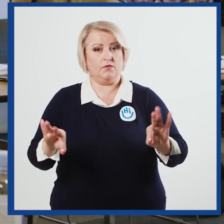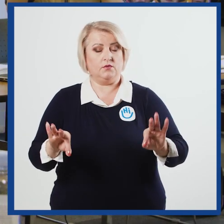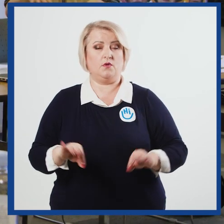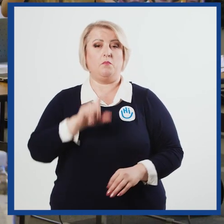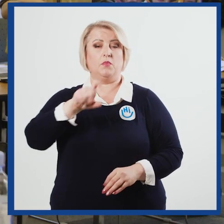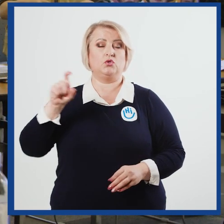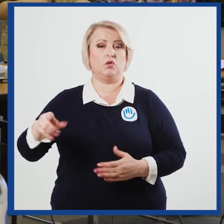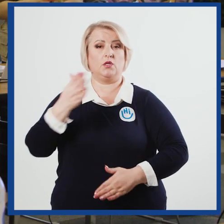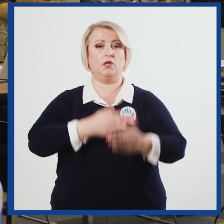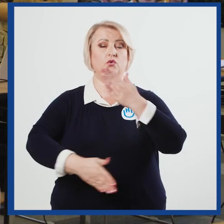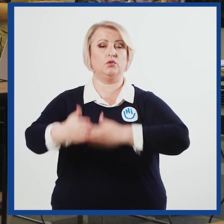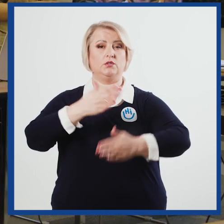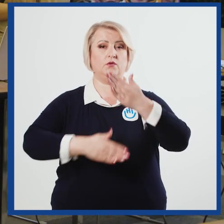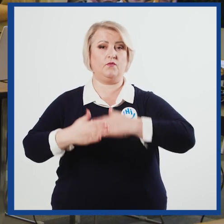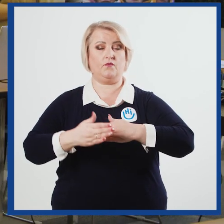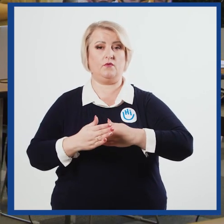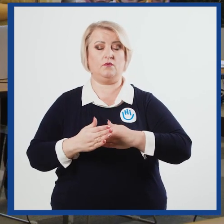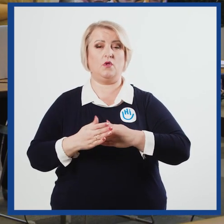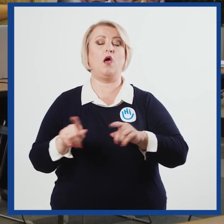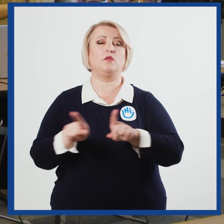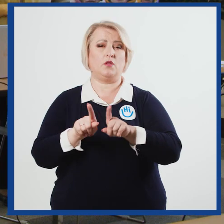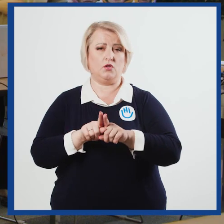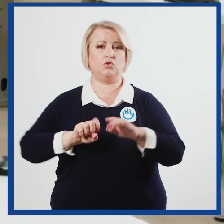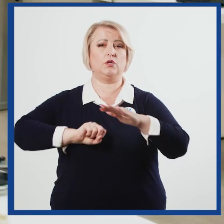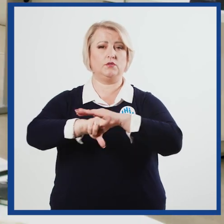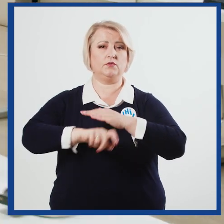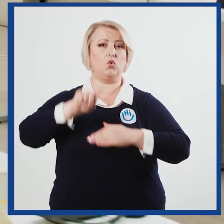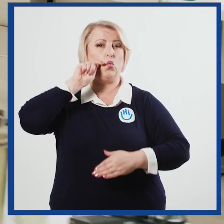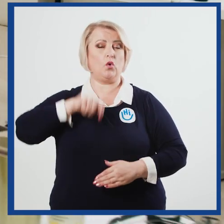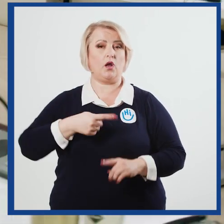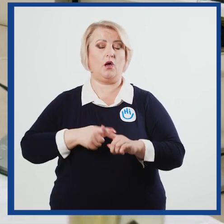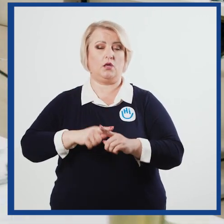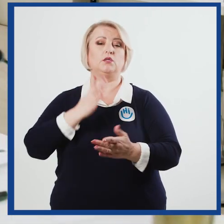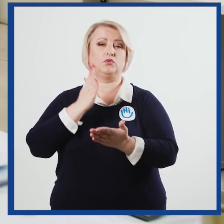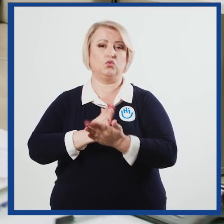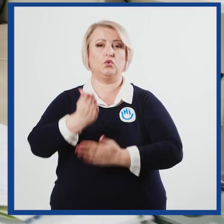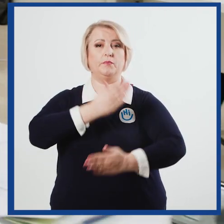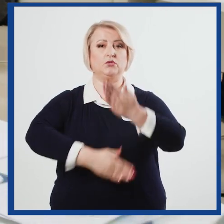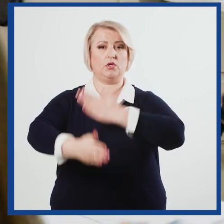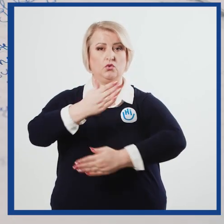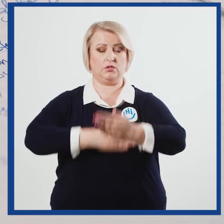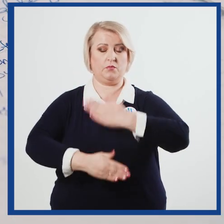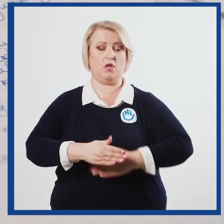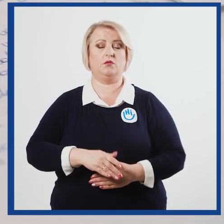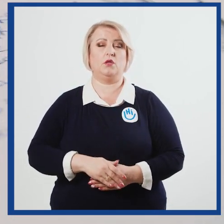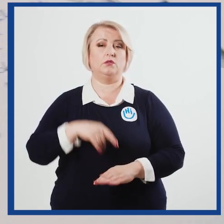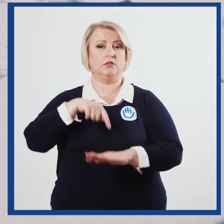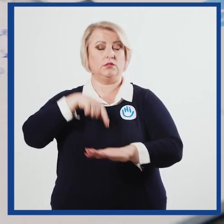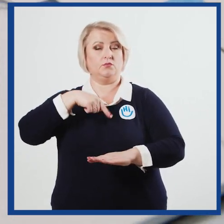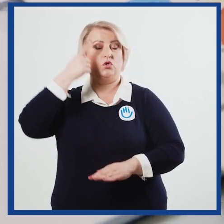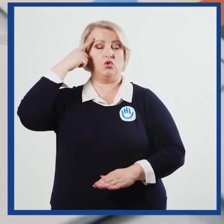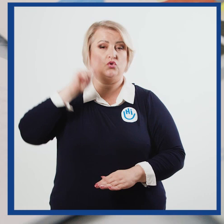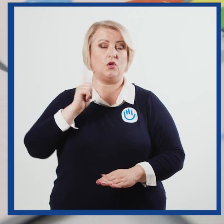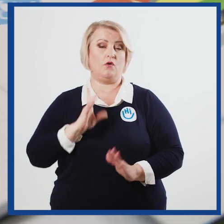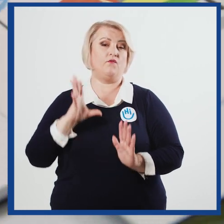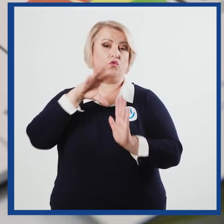persons with disabilities, including Ukrainian refugees who are persons with disabilities, feel and